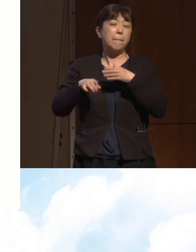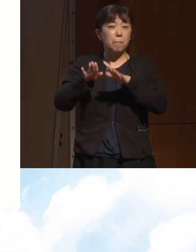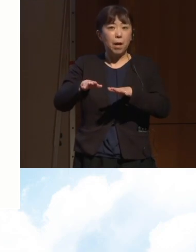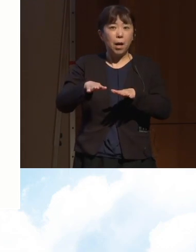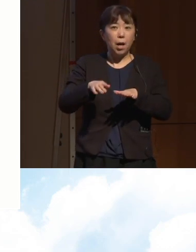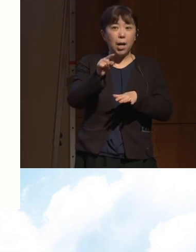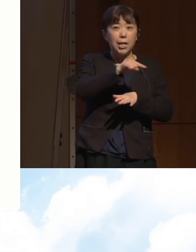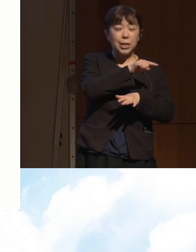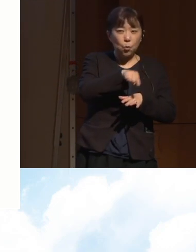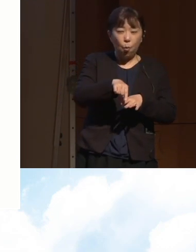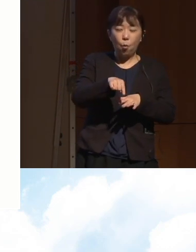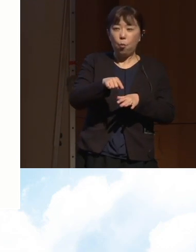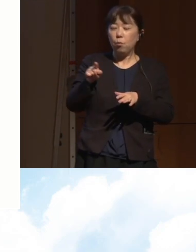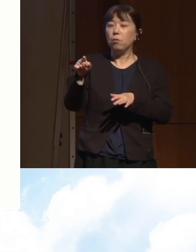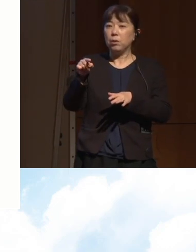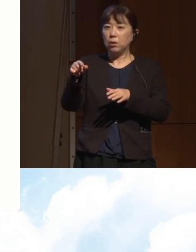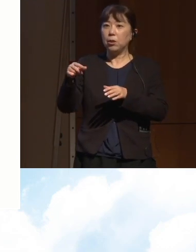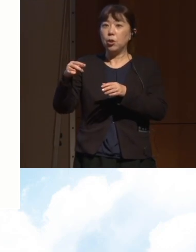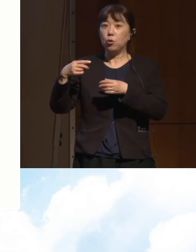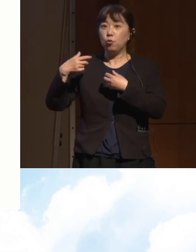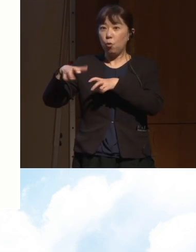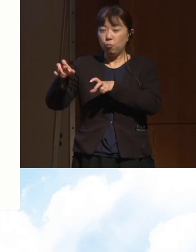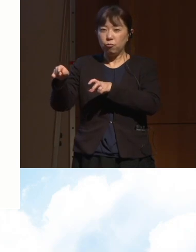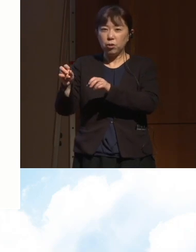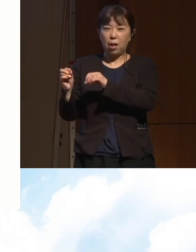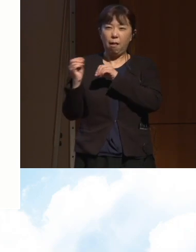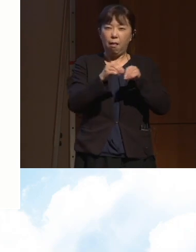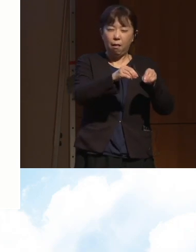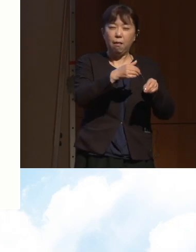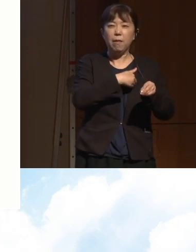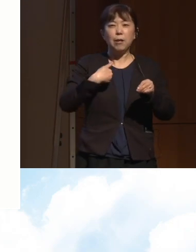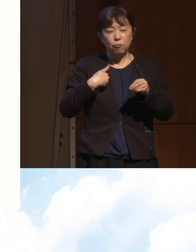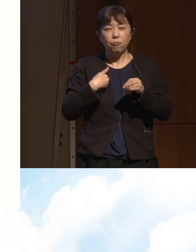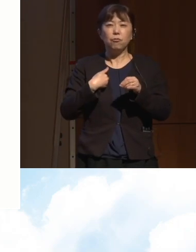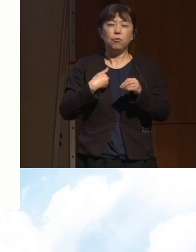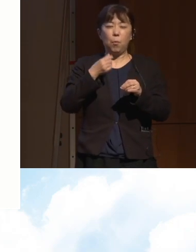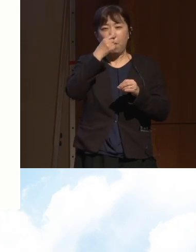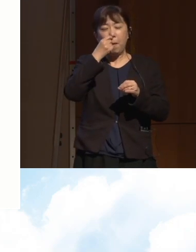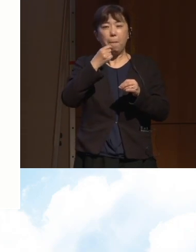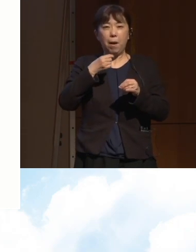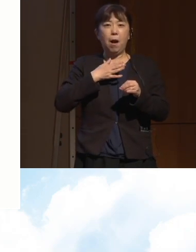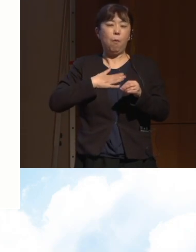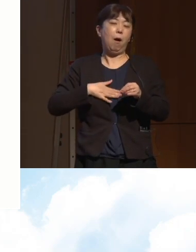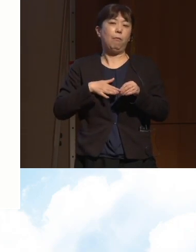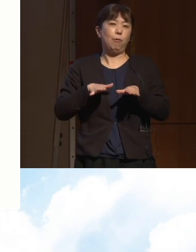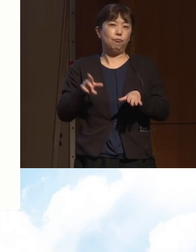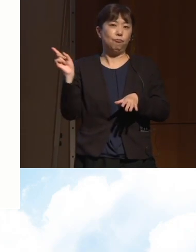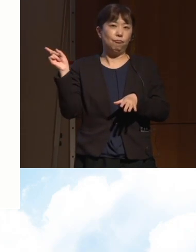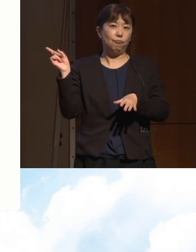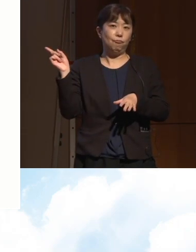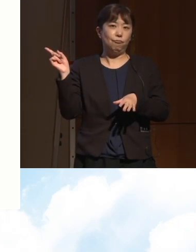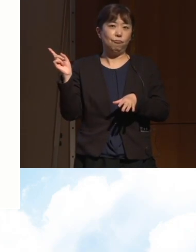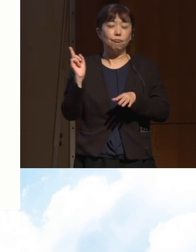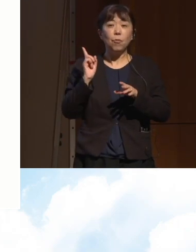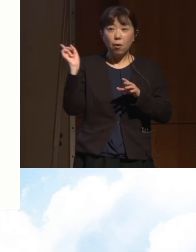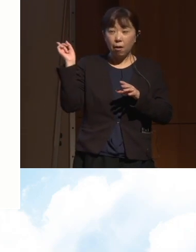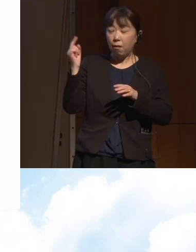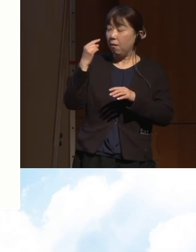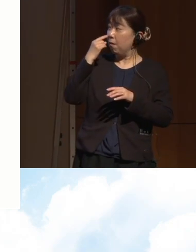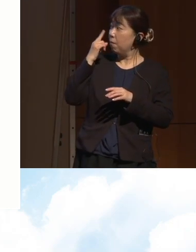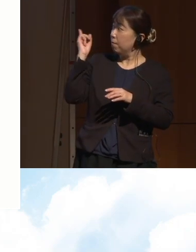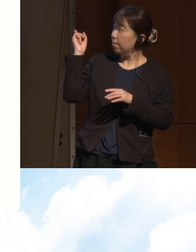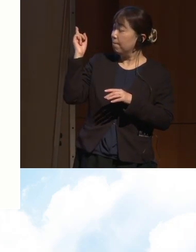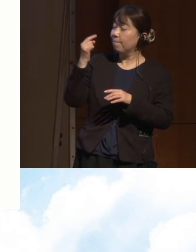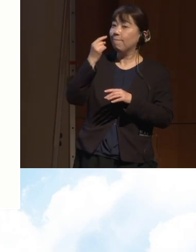in 2017, Barney Graham and I had been thinking about this because I was working on the